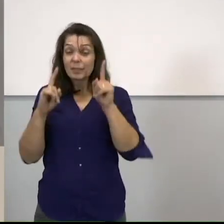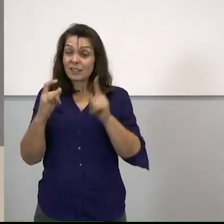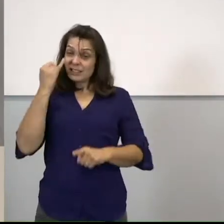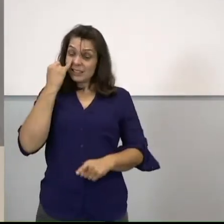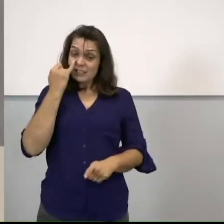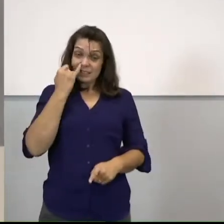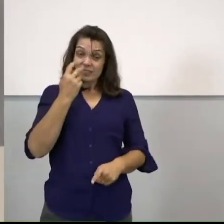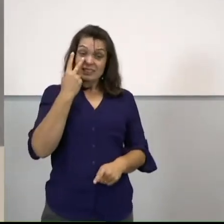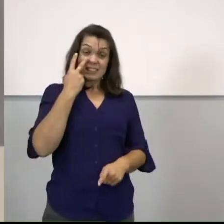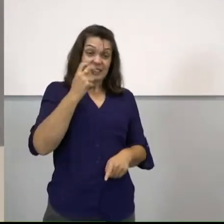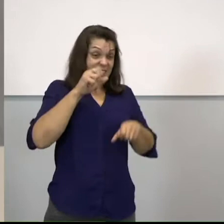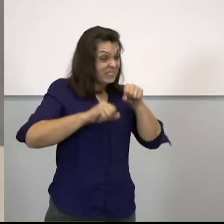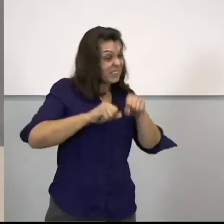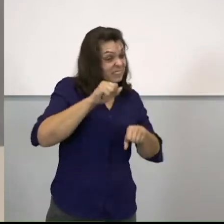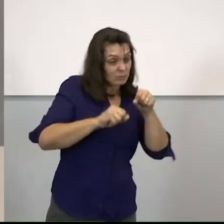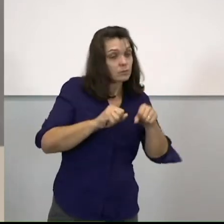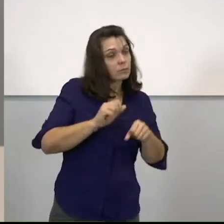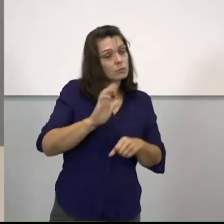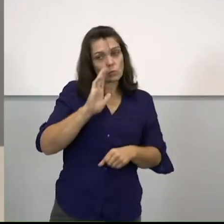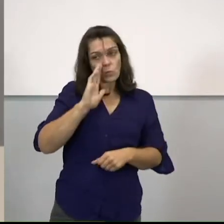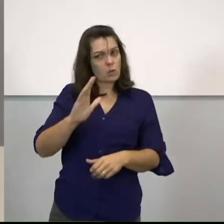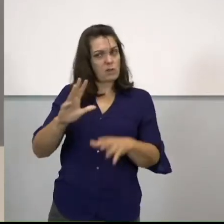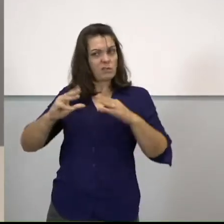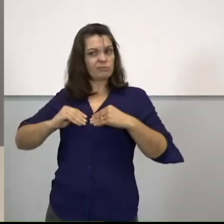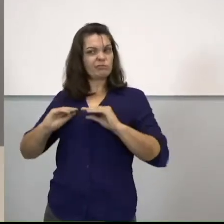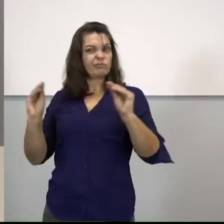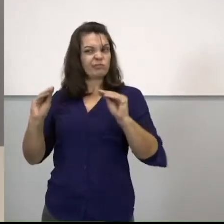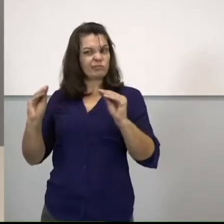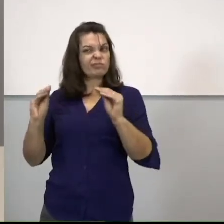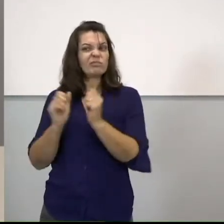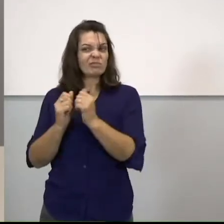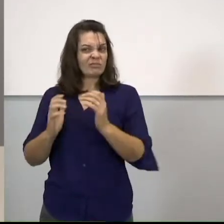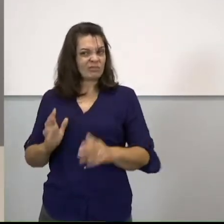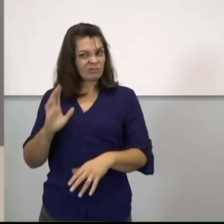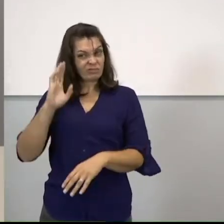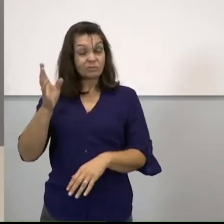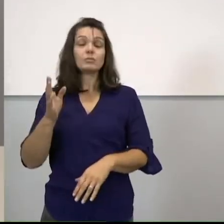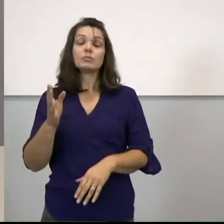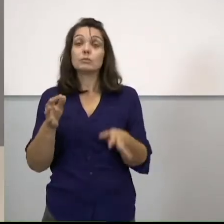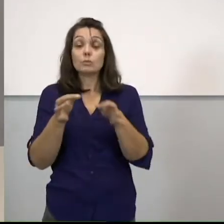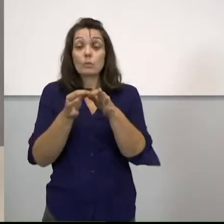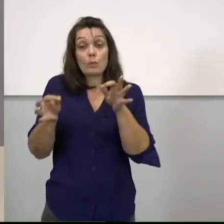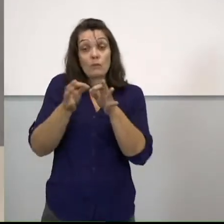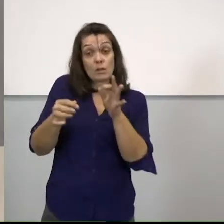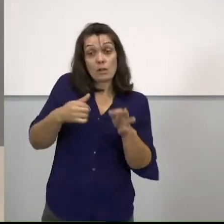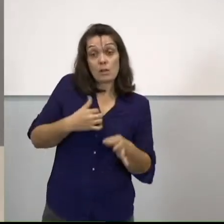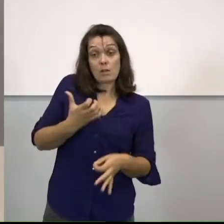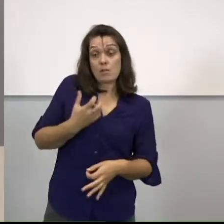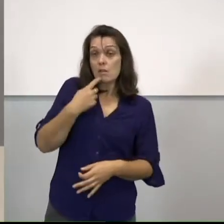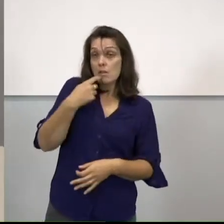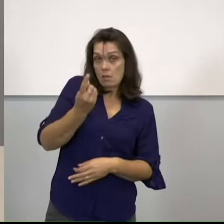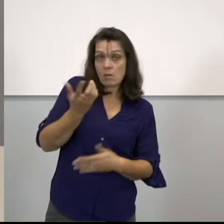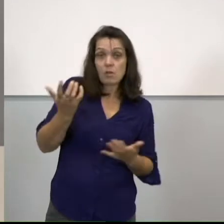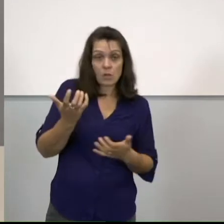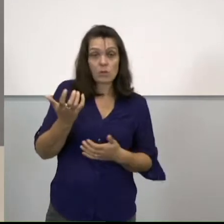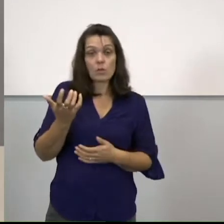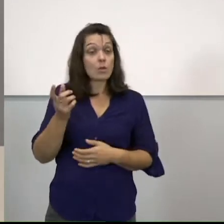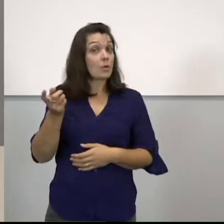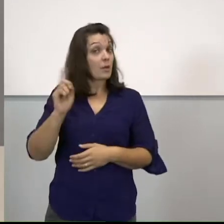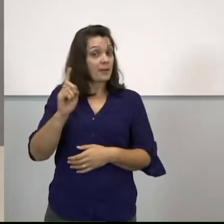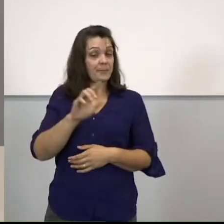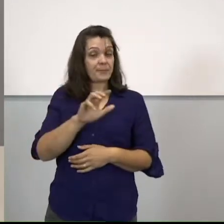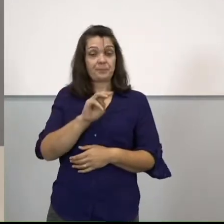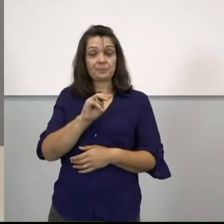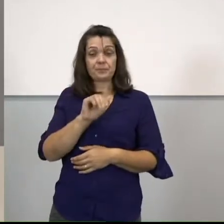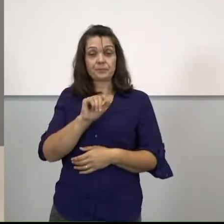doubt and do without. Now here's that verse that I want to share with you. Are you ready? This is found in